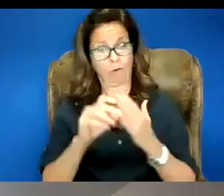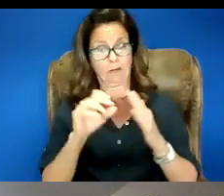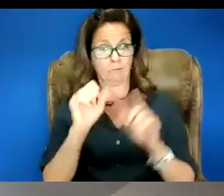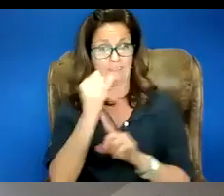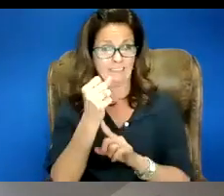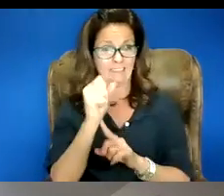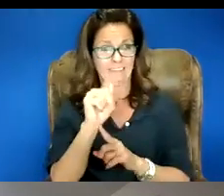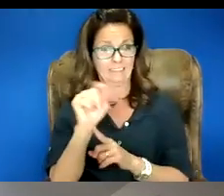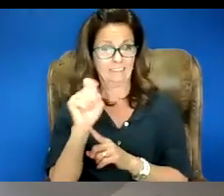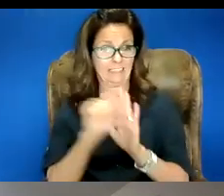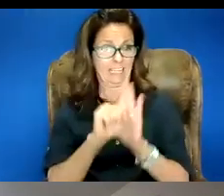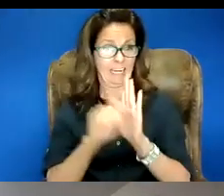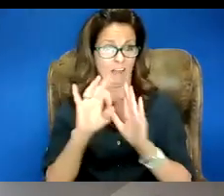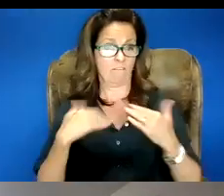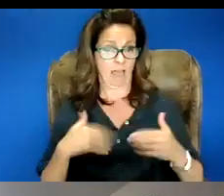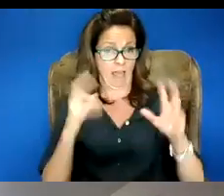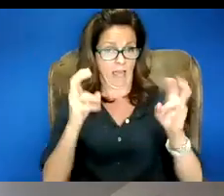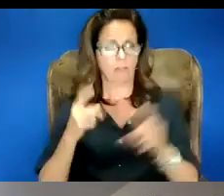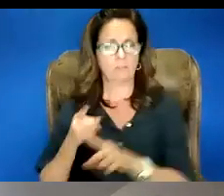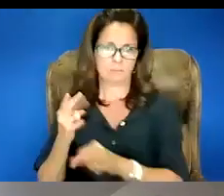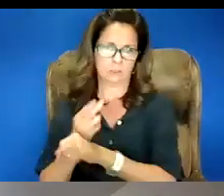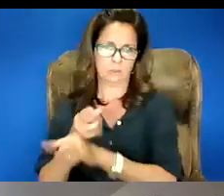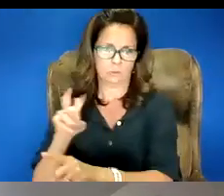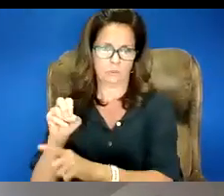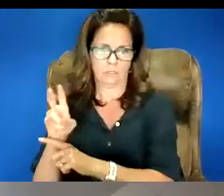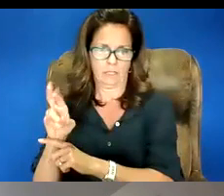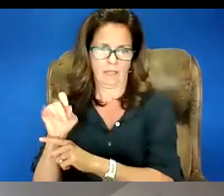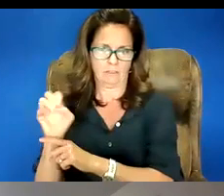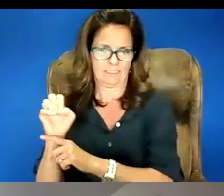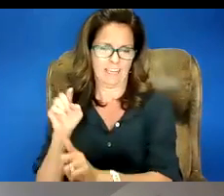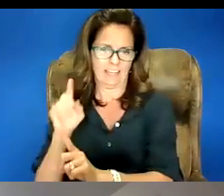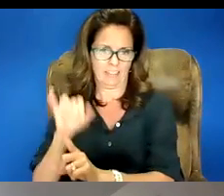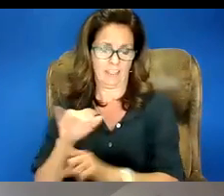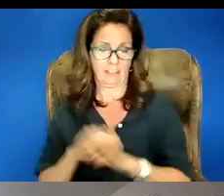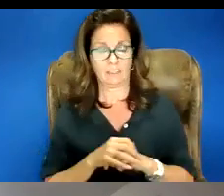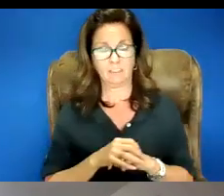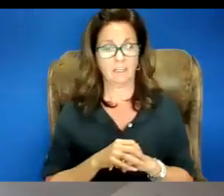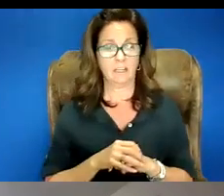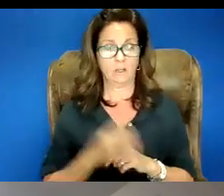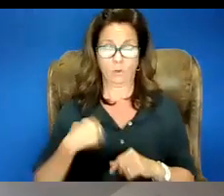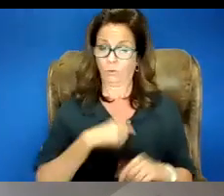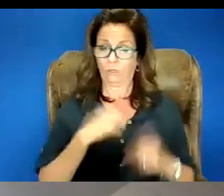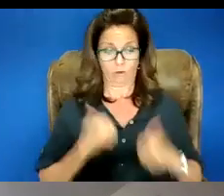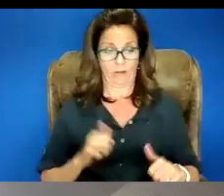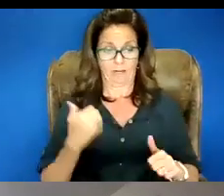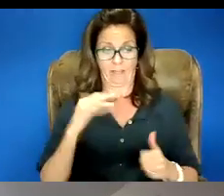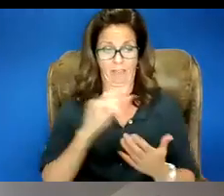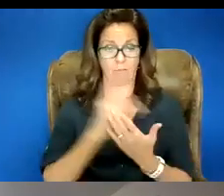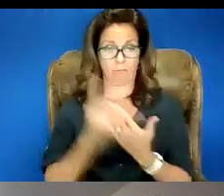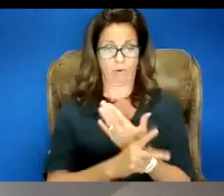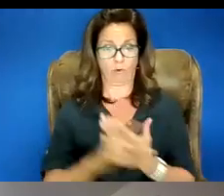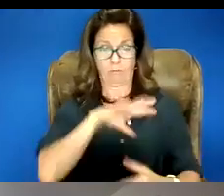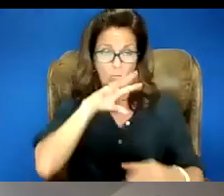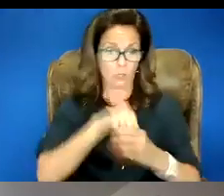And it's, we try to be, we've really made an effort to make the program as inclusive as possible. But the